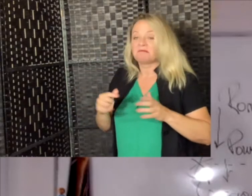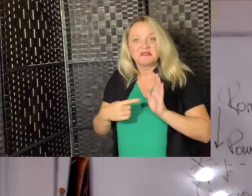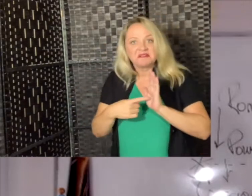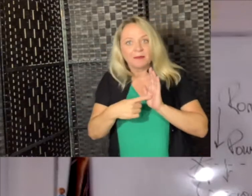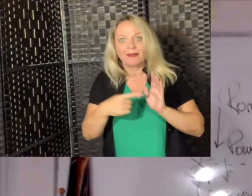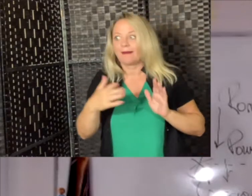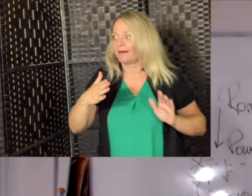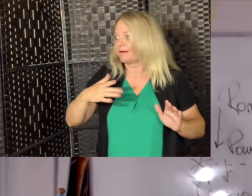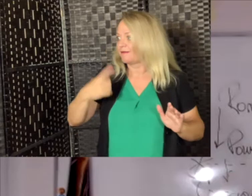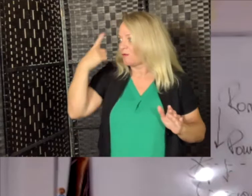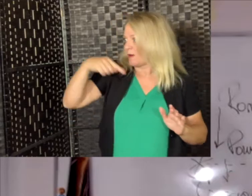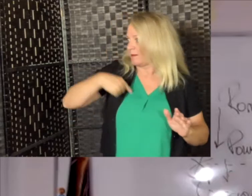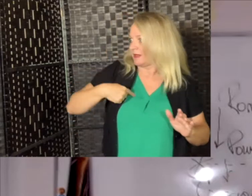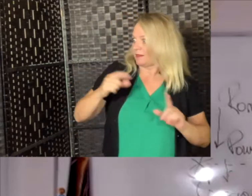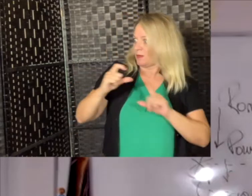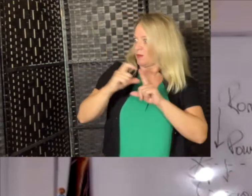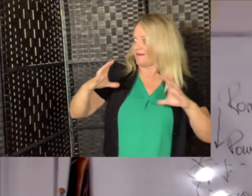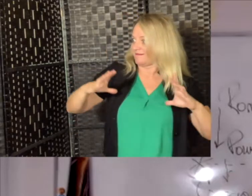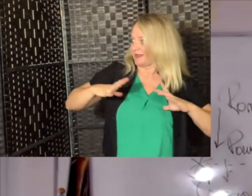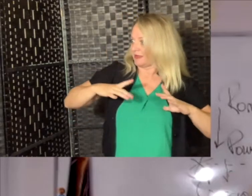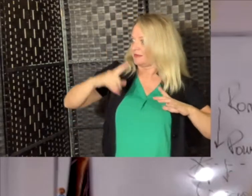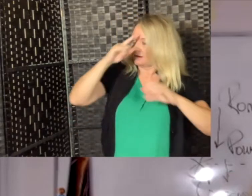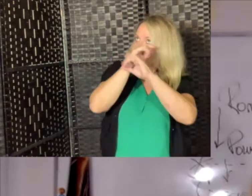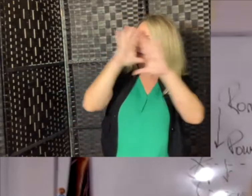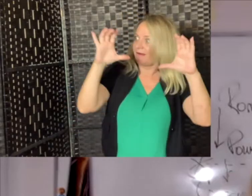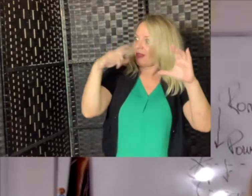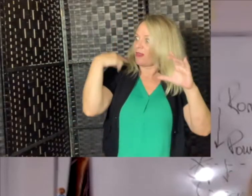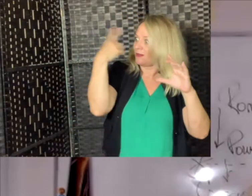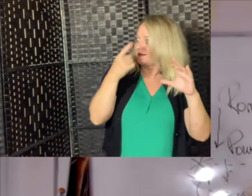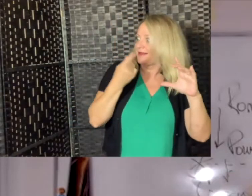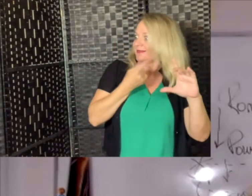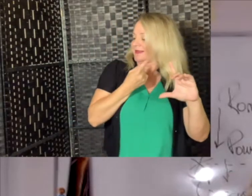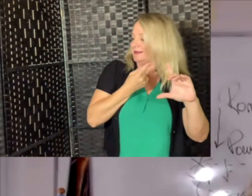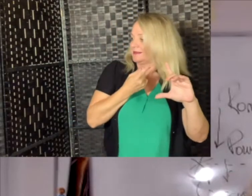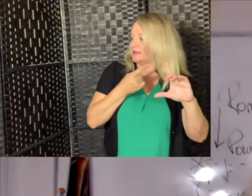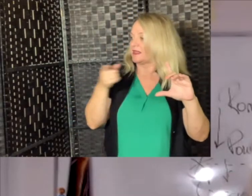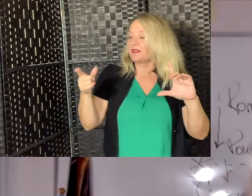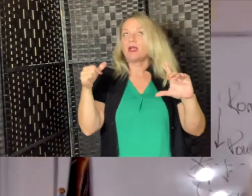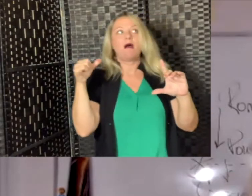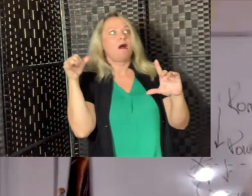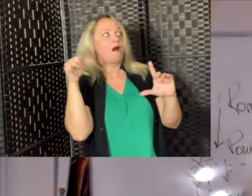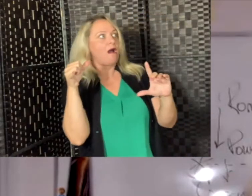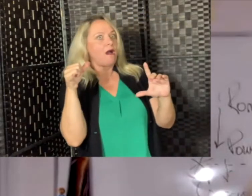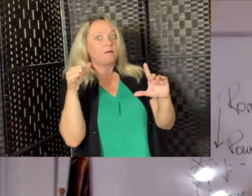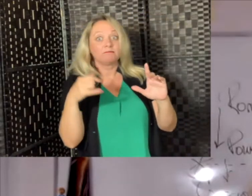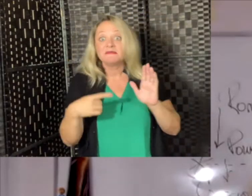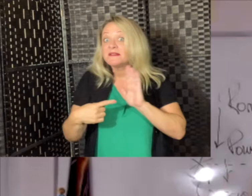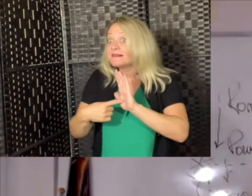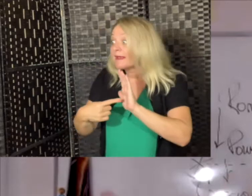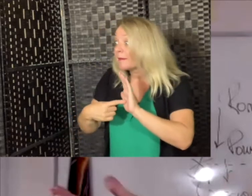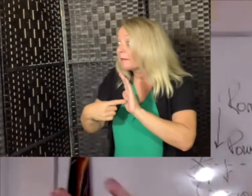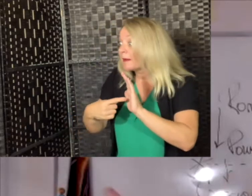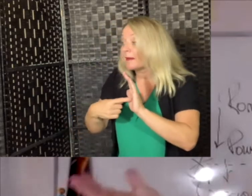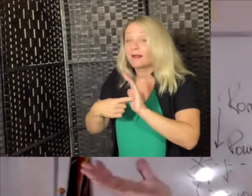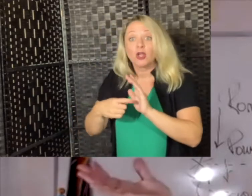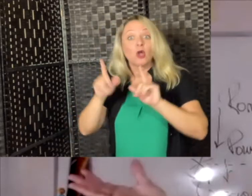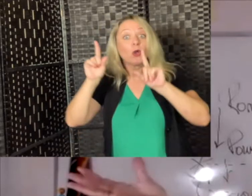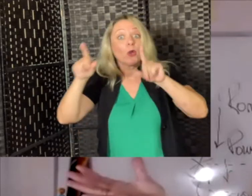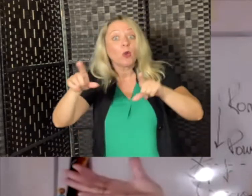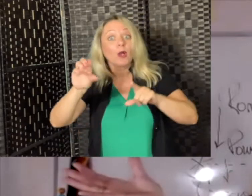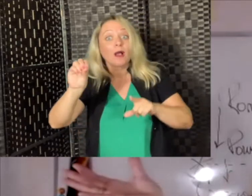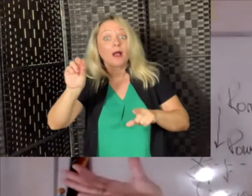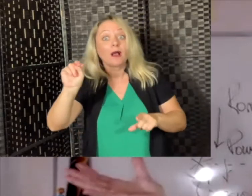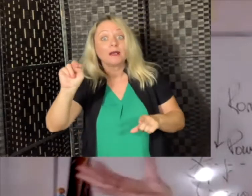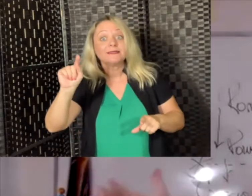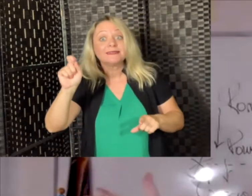being in the Ontario camp of the deaf was so wonderful because there were no secrets. It's just out